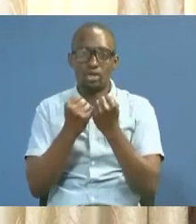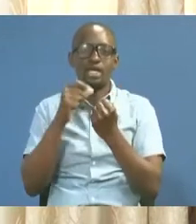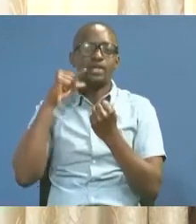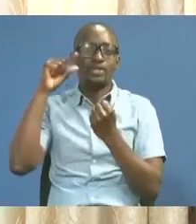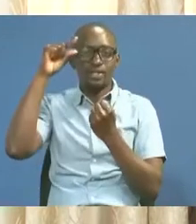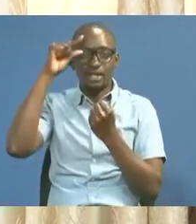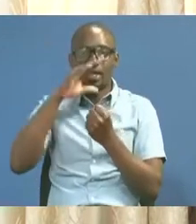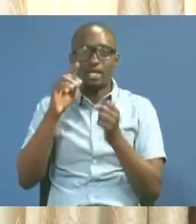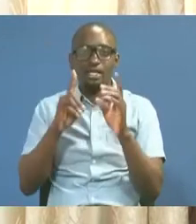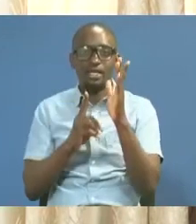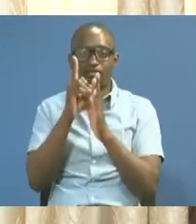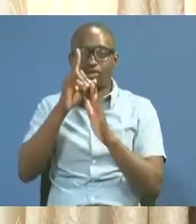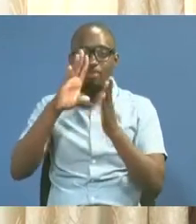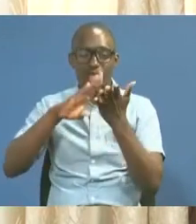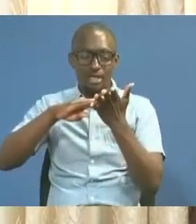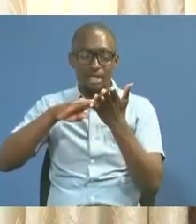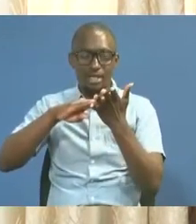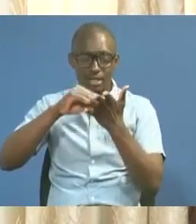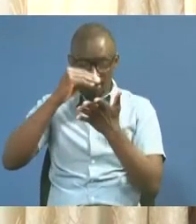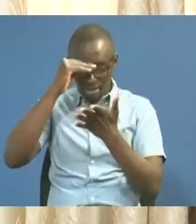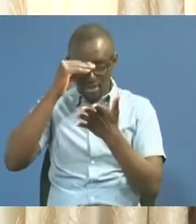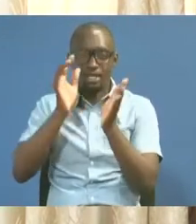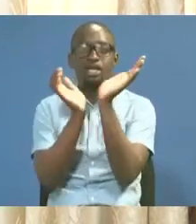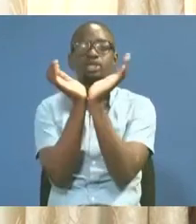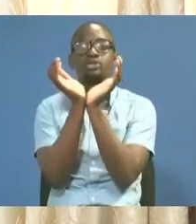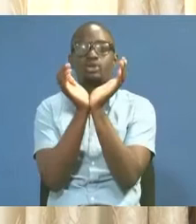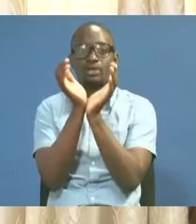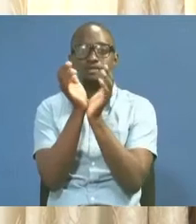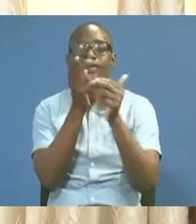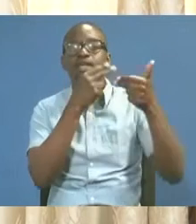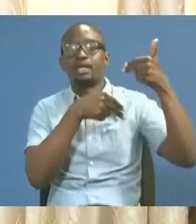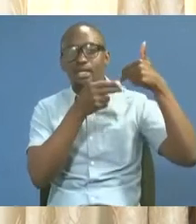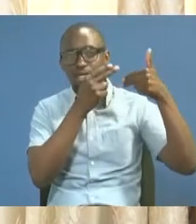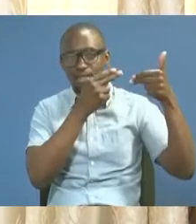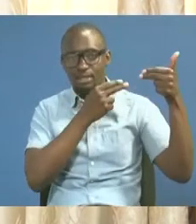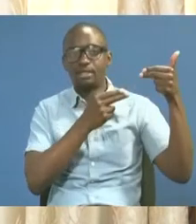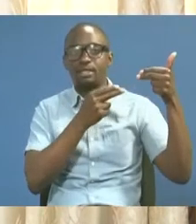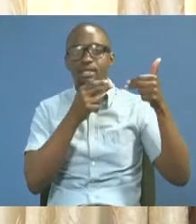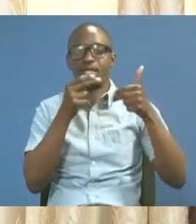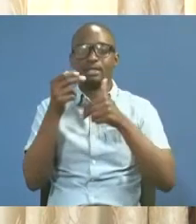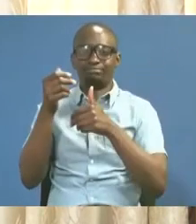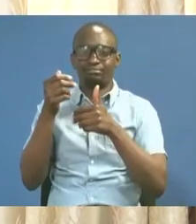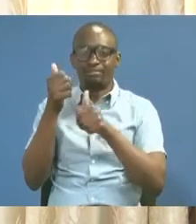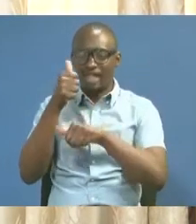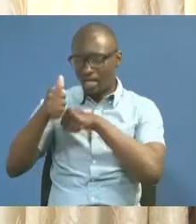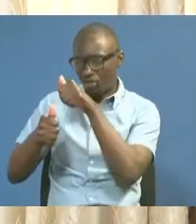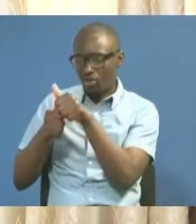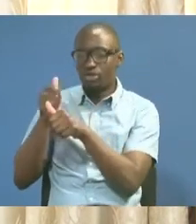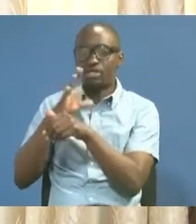gender and development studies, geography, history, archaeology and political